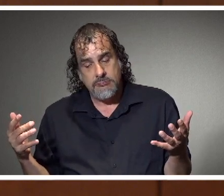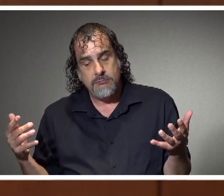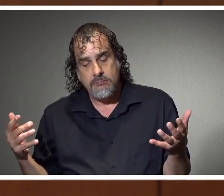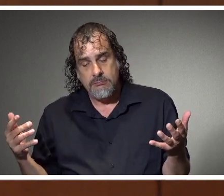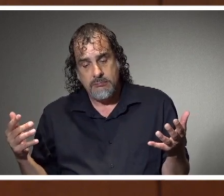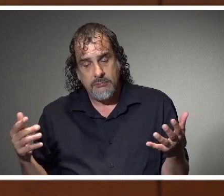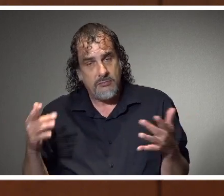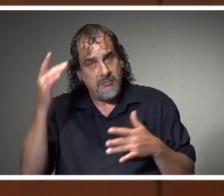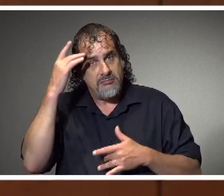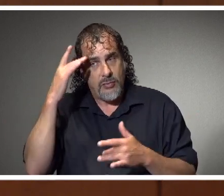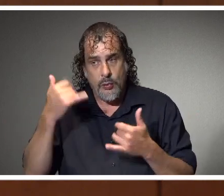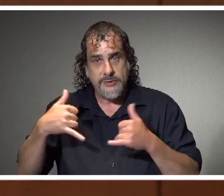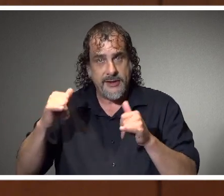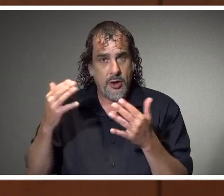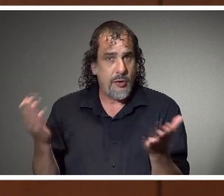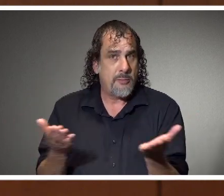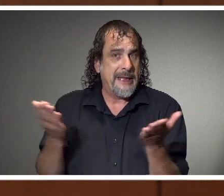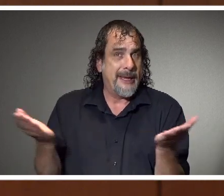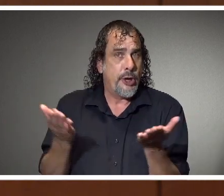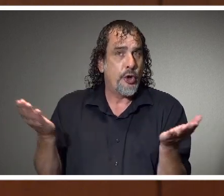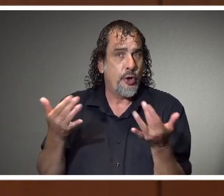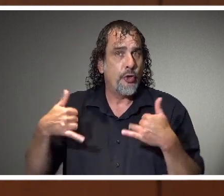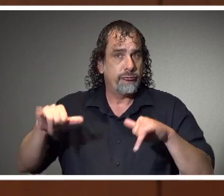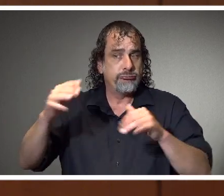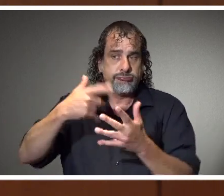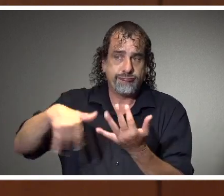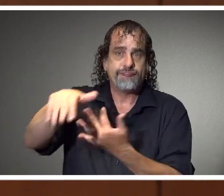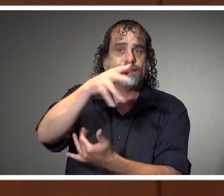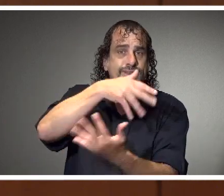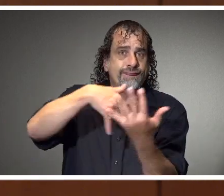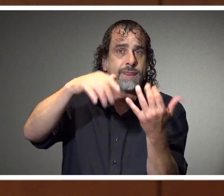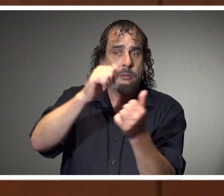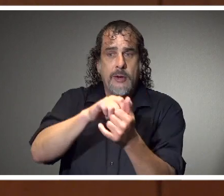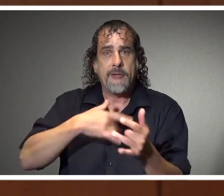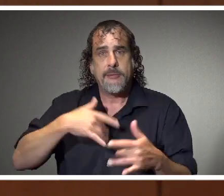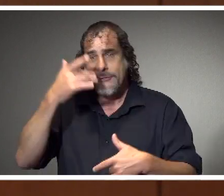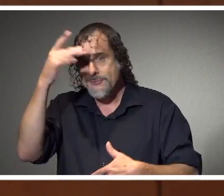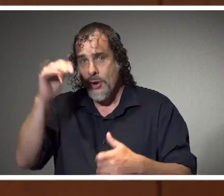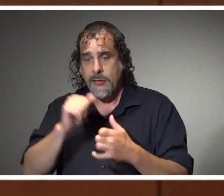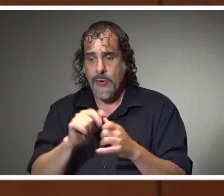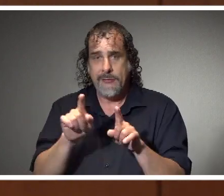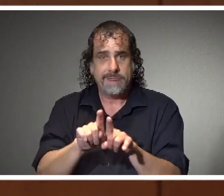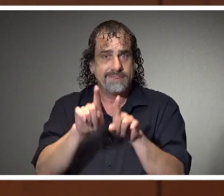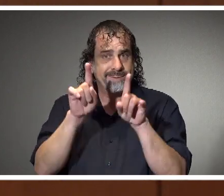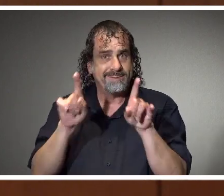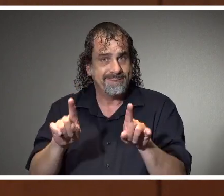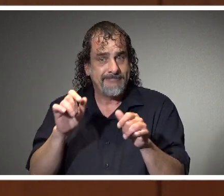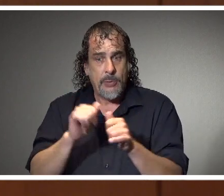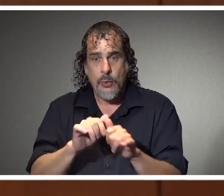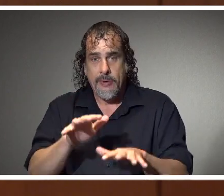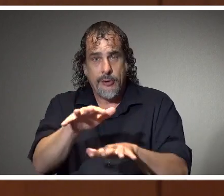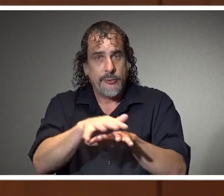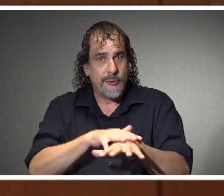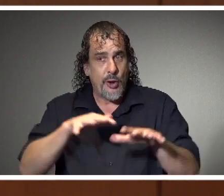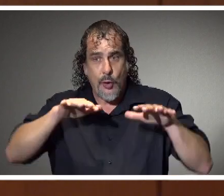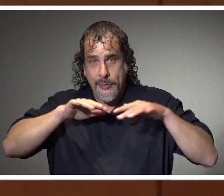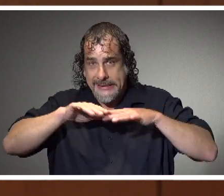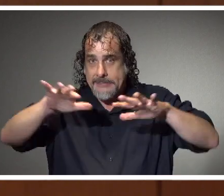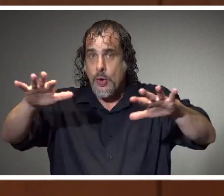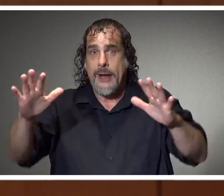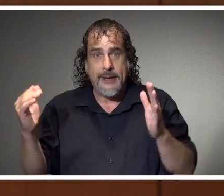be amongst us, and we're going to have to be smart. We're going to have to socially distance. We're going to have to slow the spread of the virus